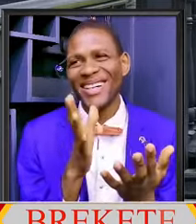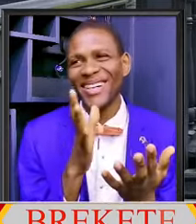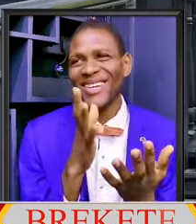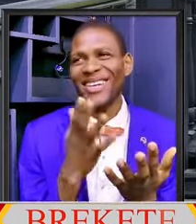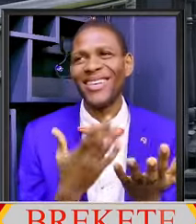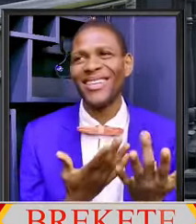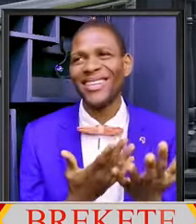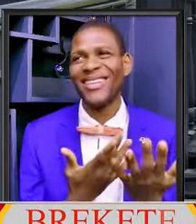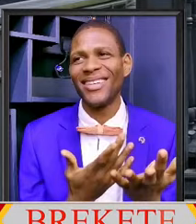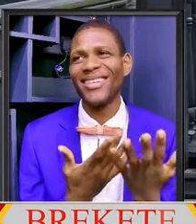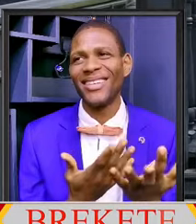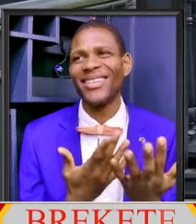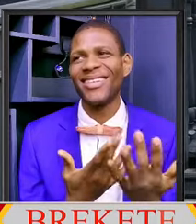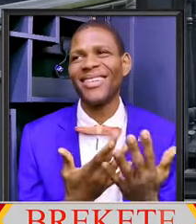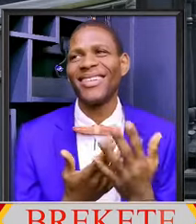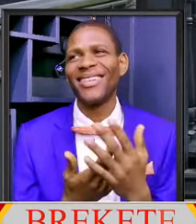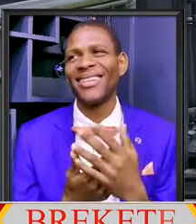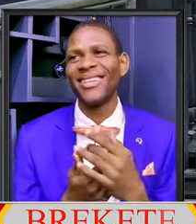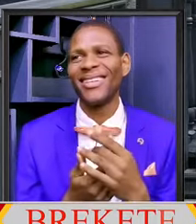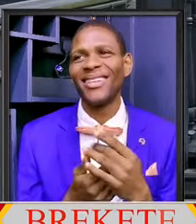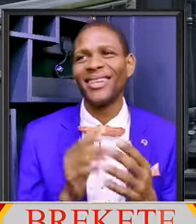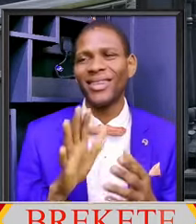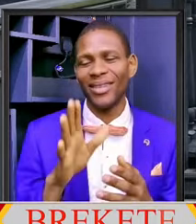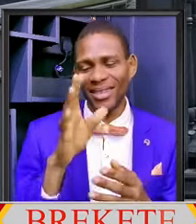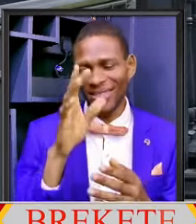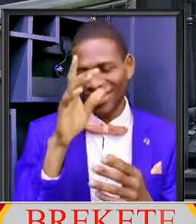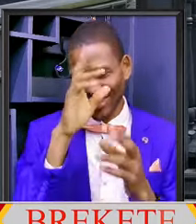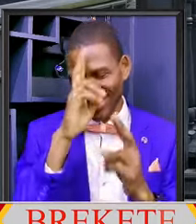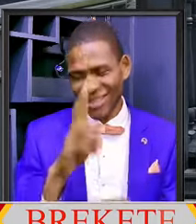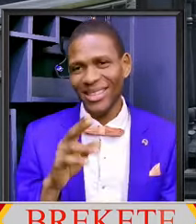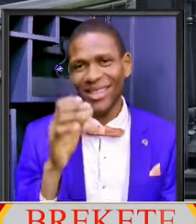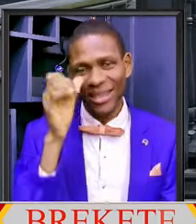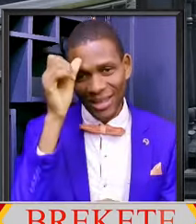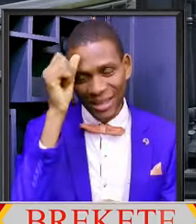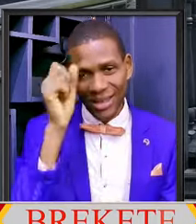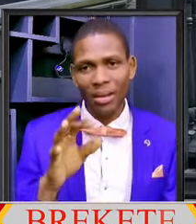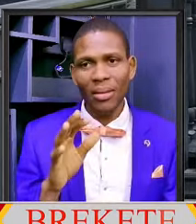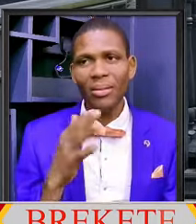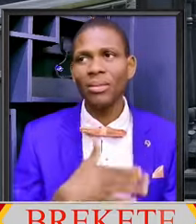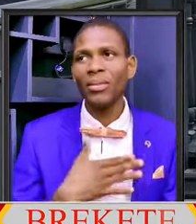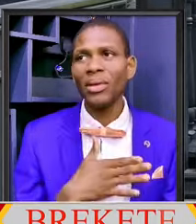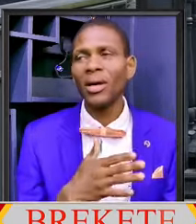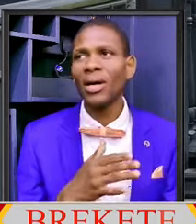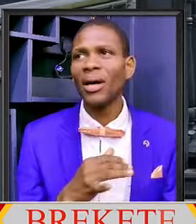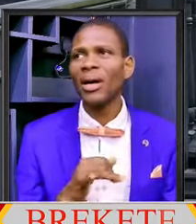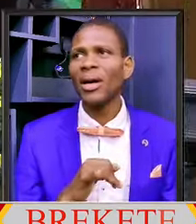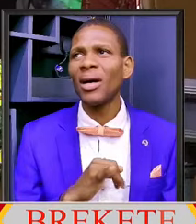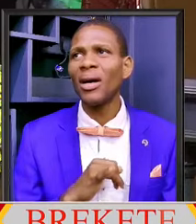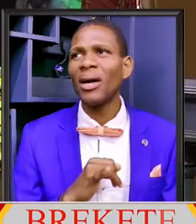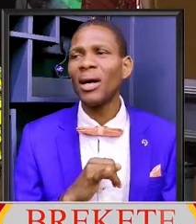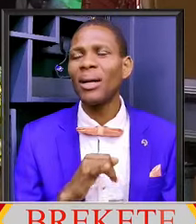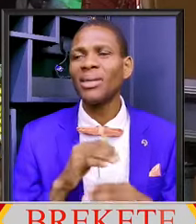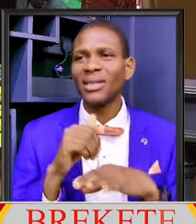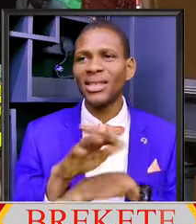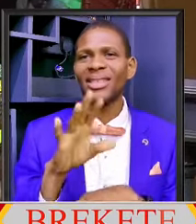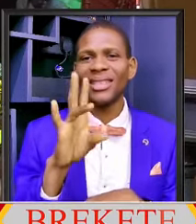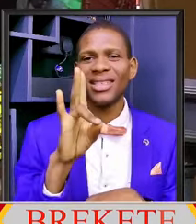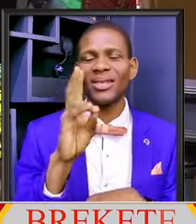on. Hold on. Just wait first. Your Excellency, sir. Sir, please, I'm sending